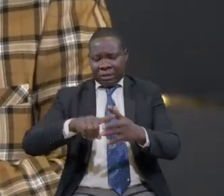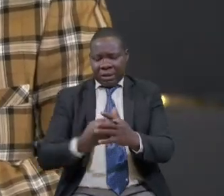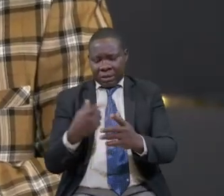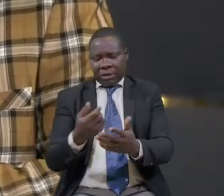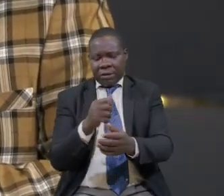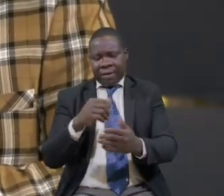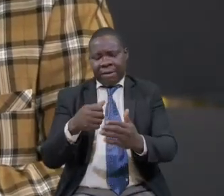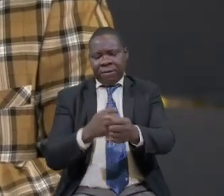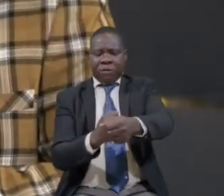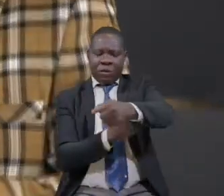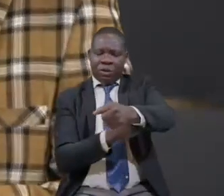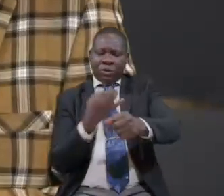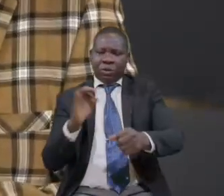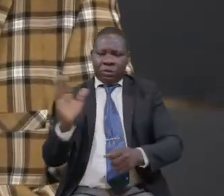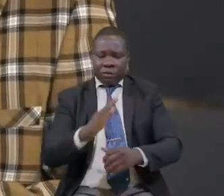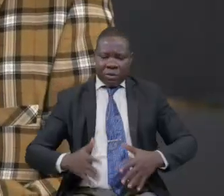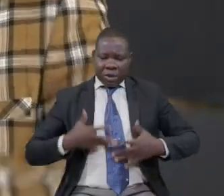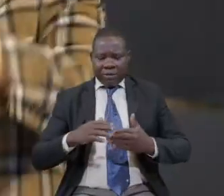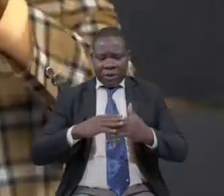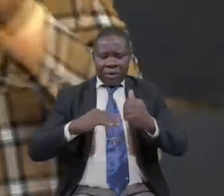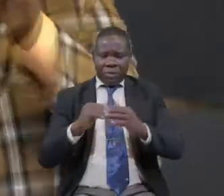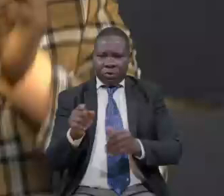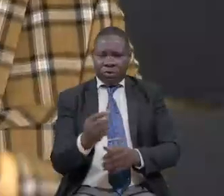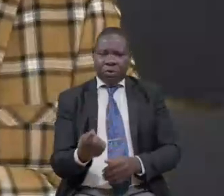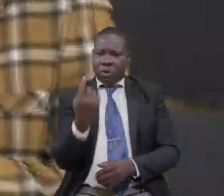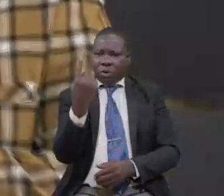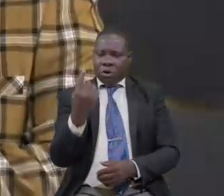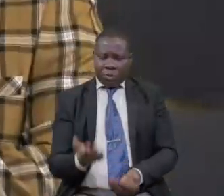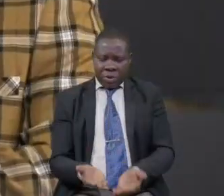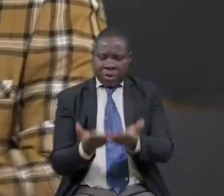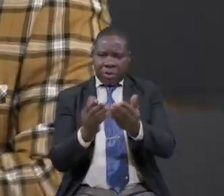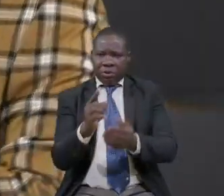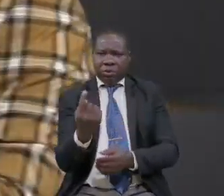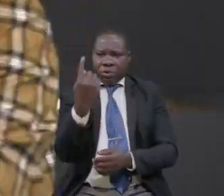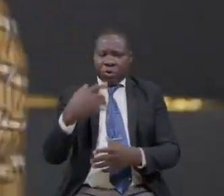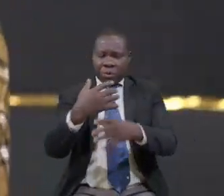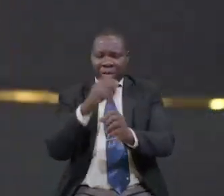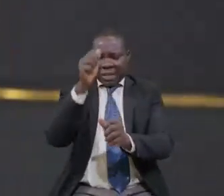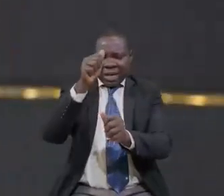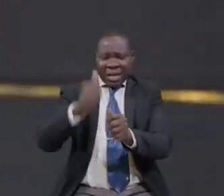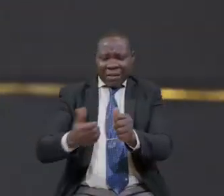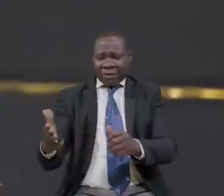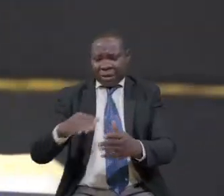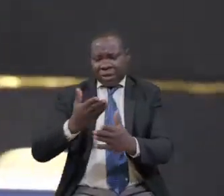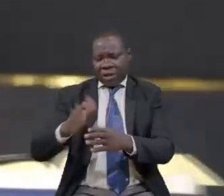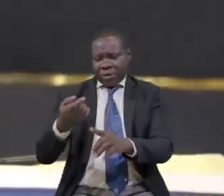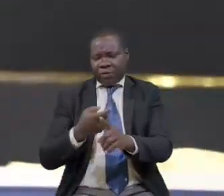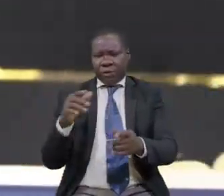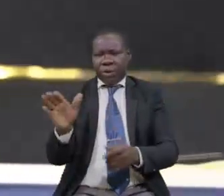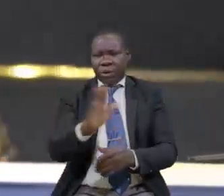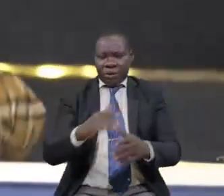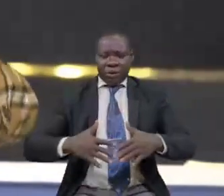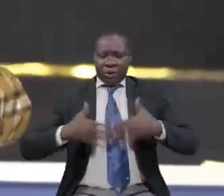up. He raises you up. He takes everything away from your life that will not profit your life